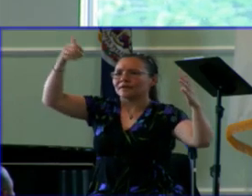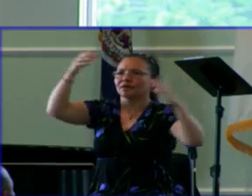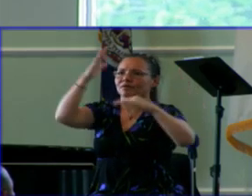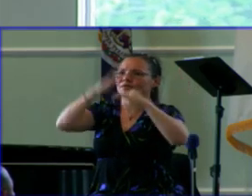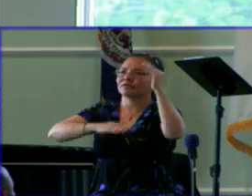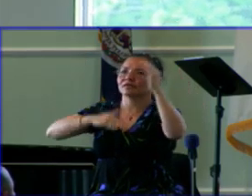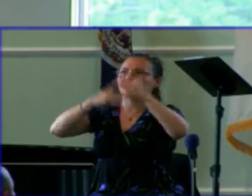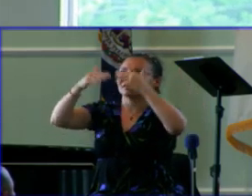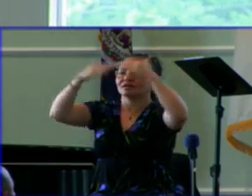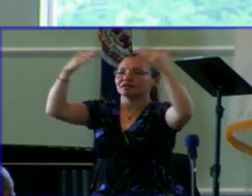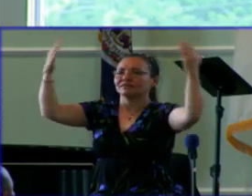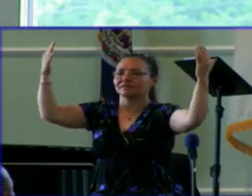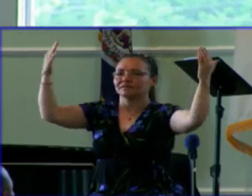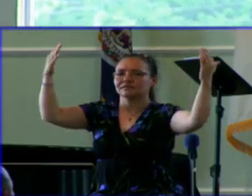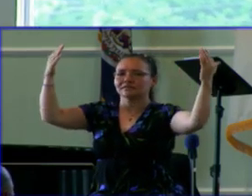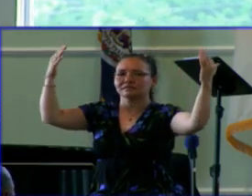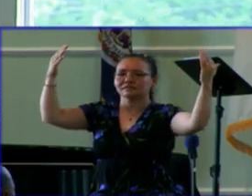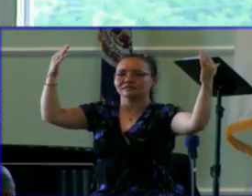His mercy